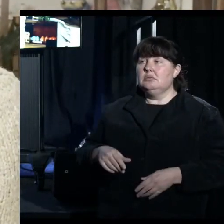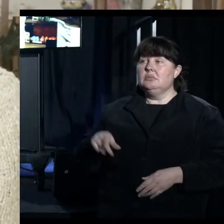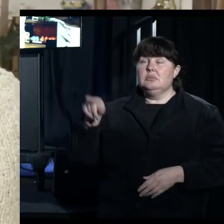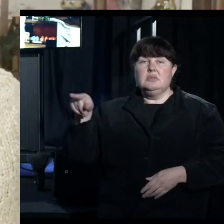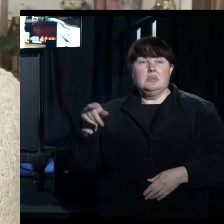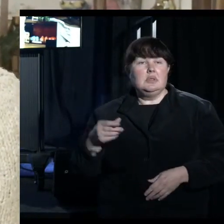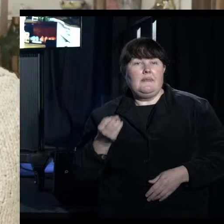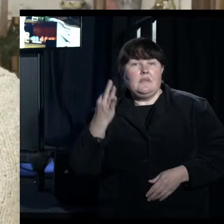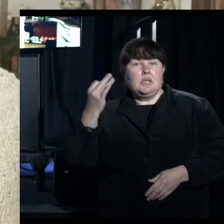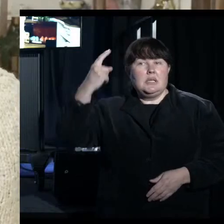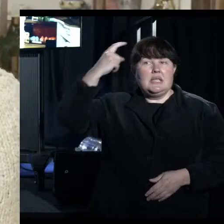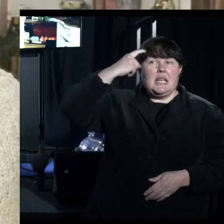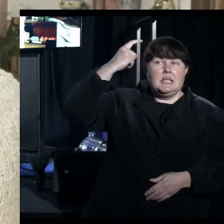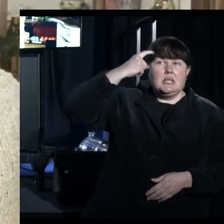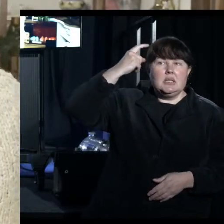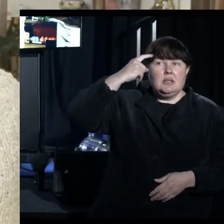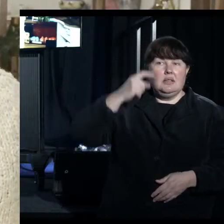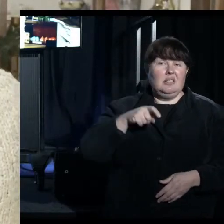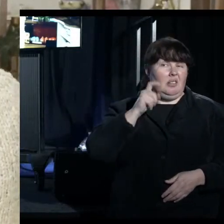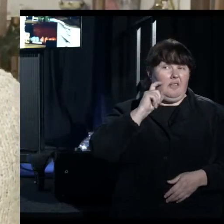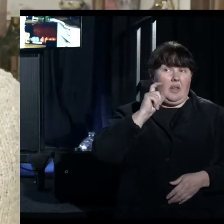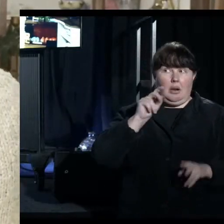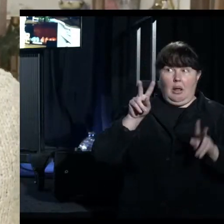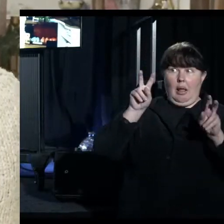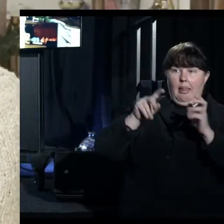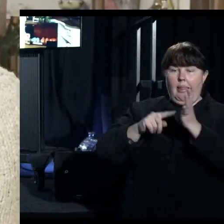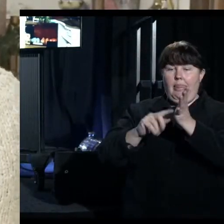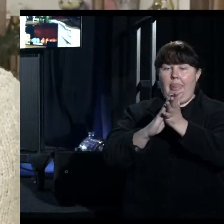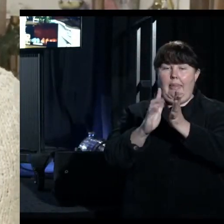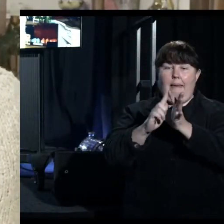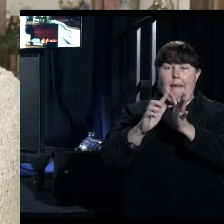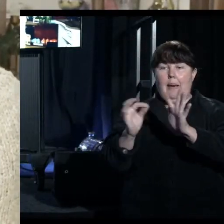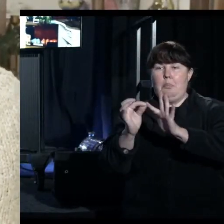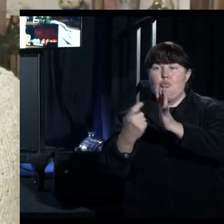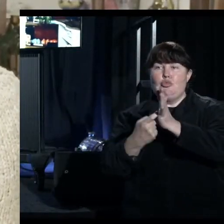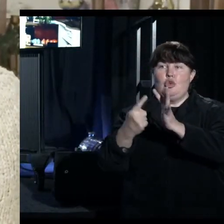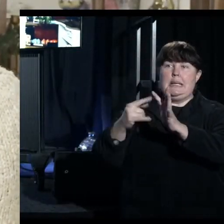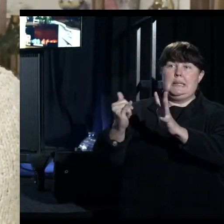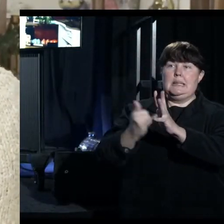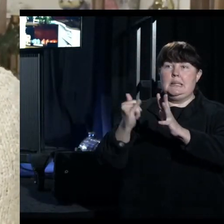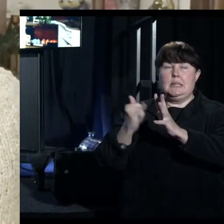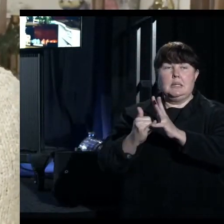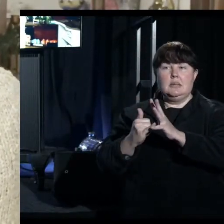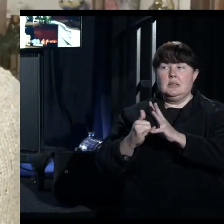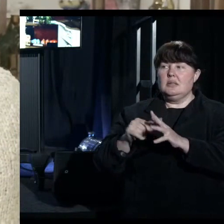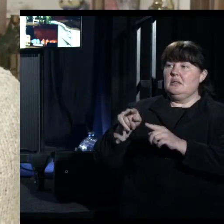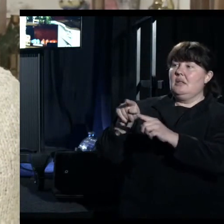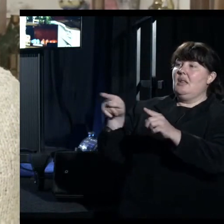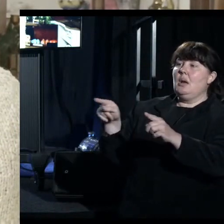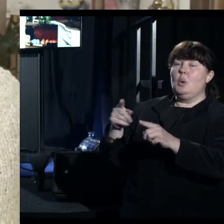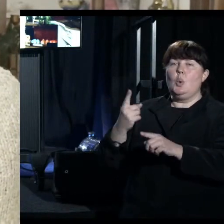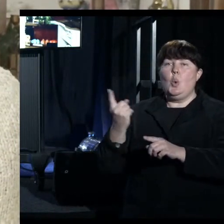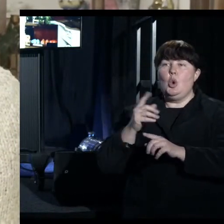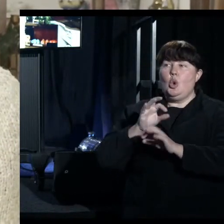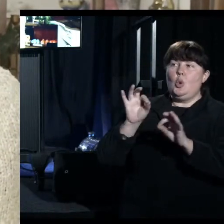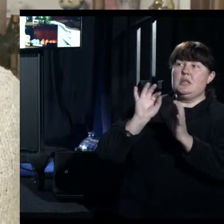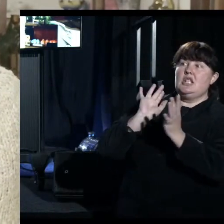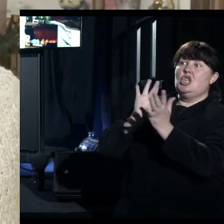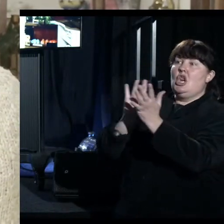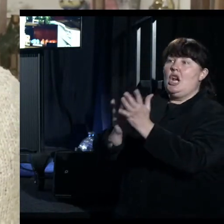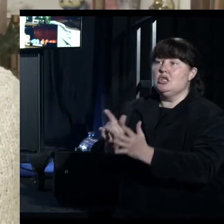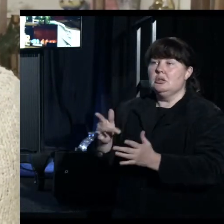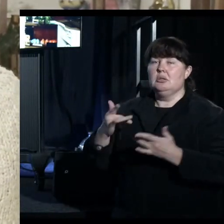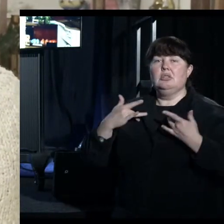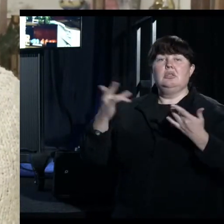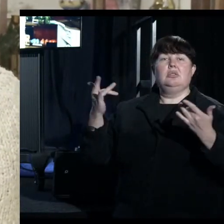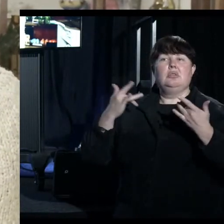untouched, the out of touch, poking and prodding and demanding we put on a show, but